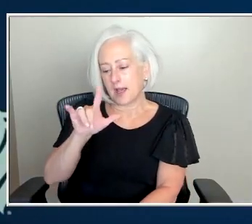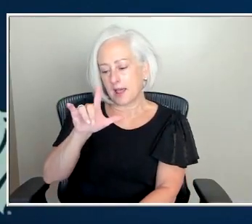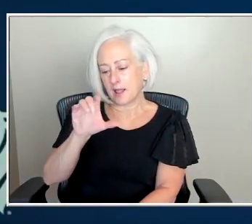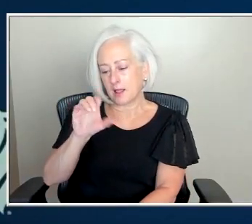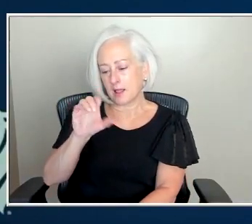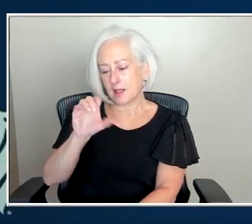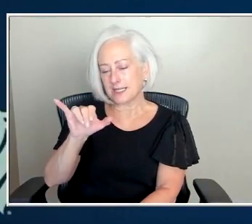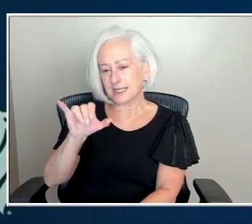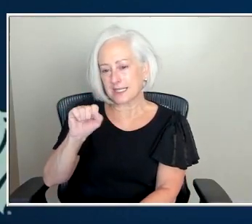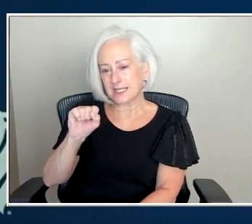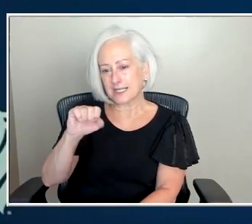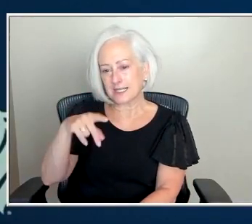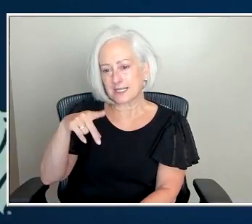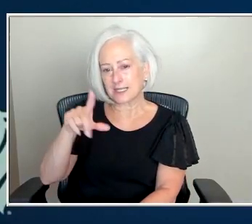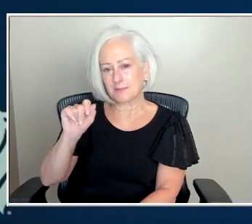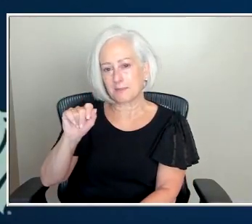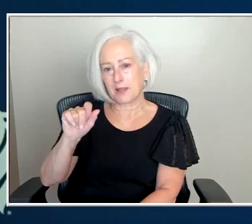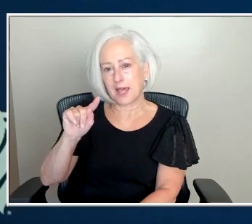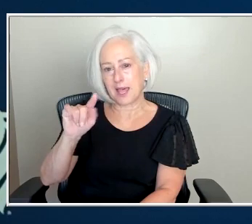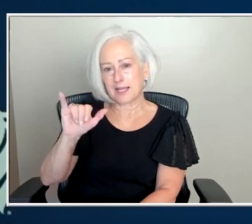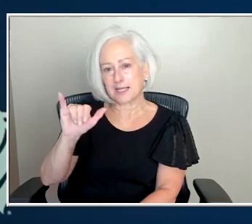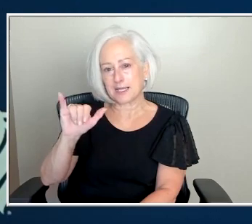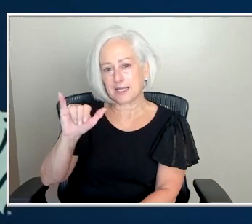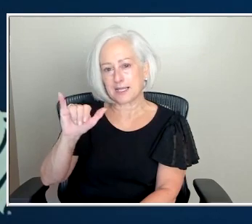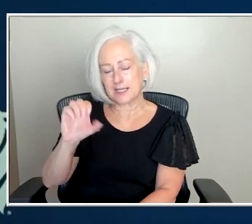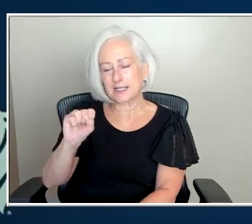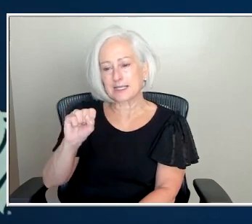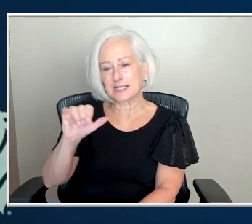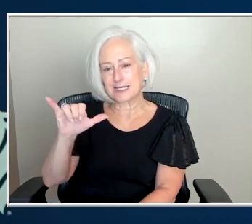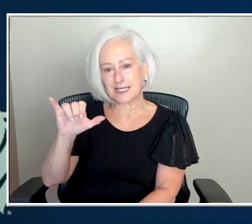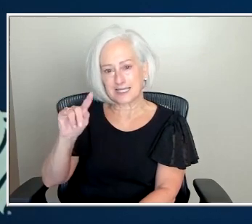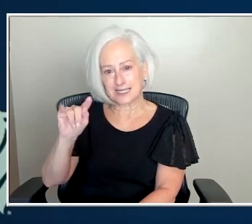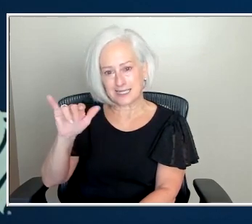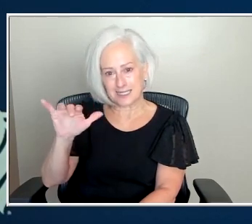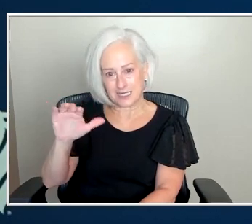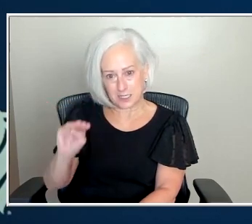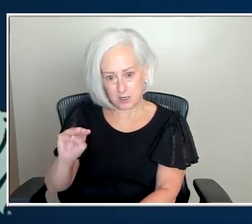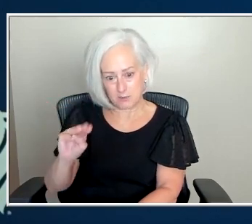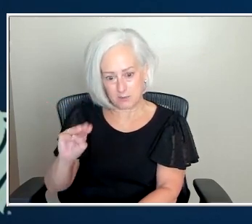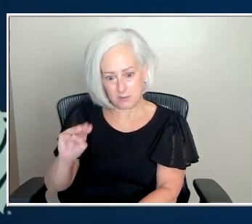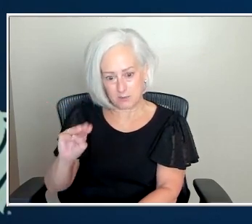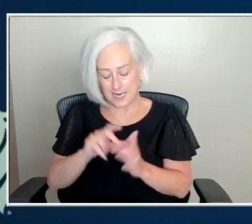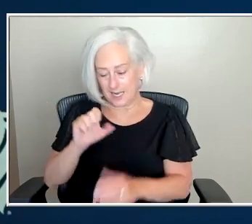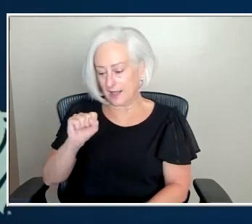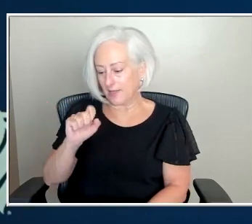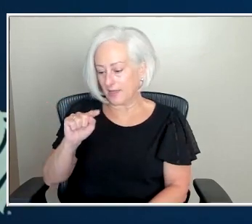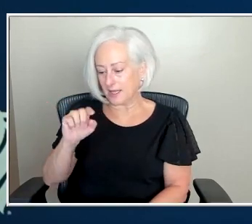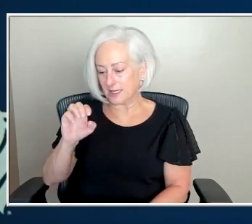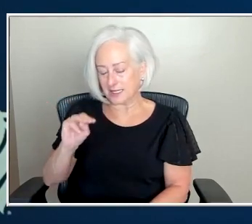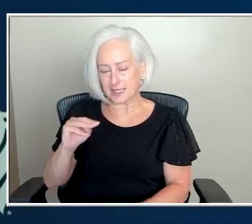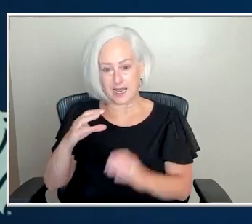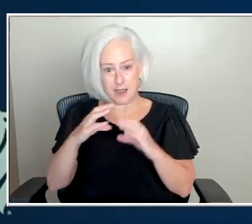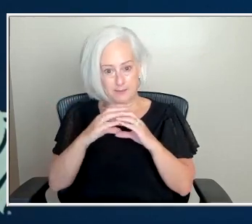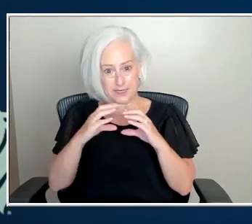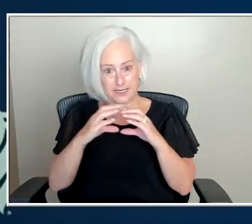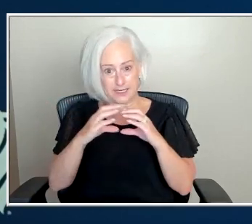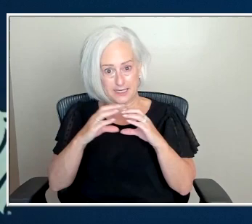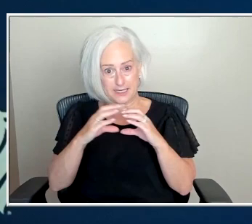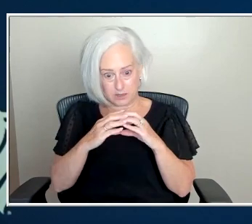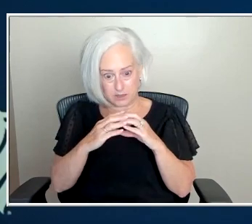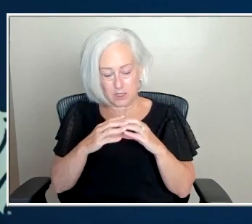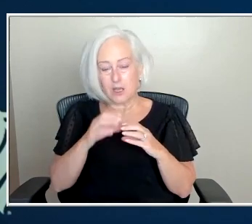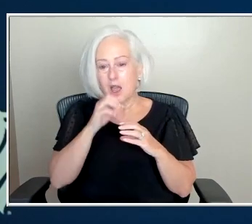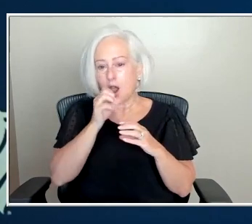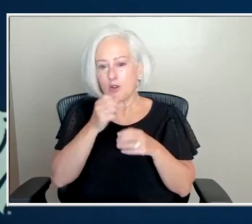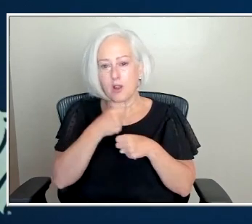basically a syndrome where the stem cells and other cells in the body are just not producing normally, and you have what's called